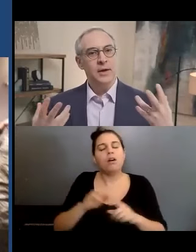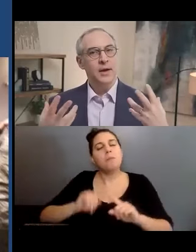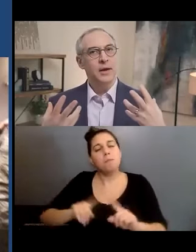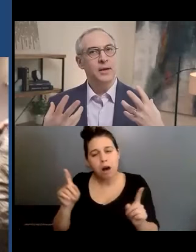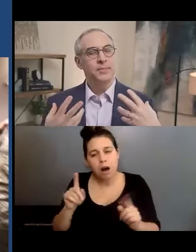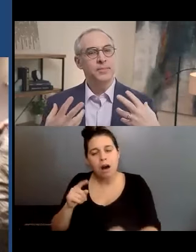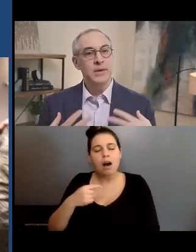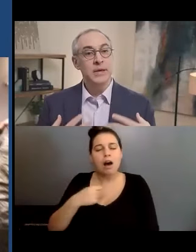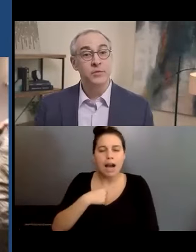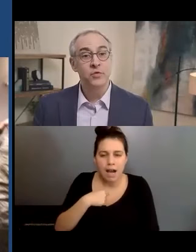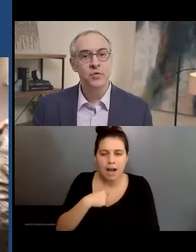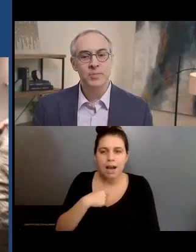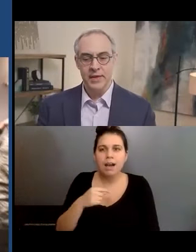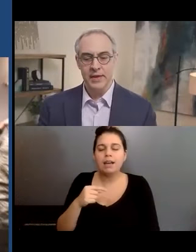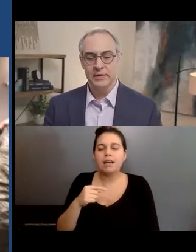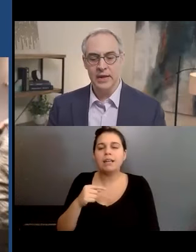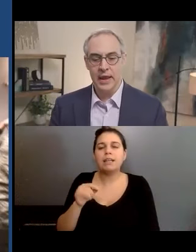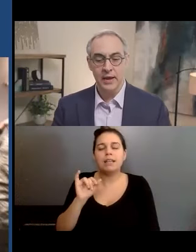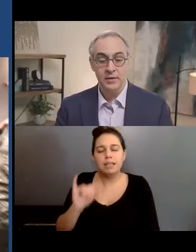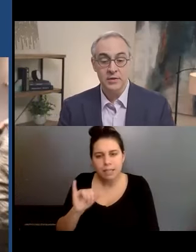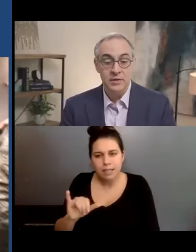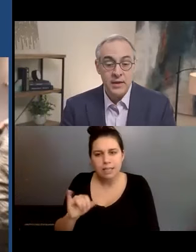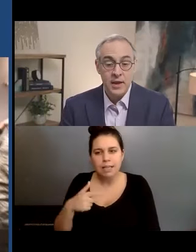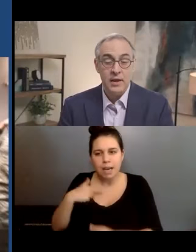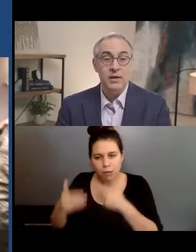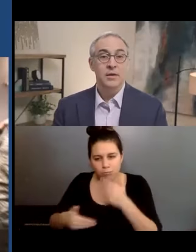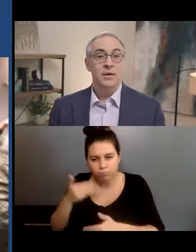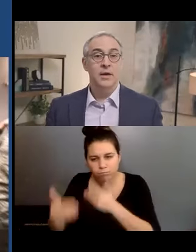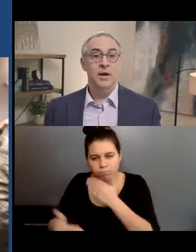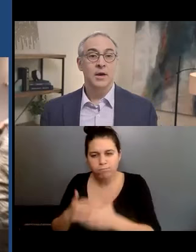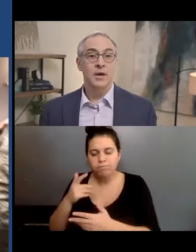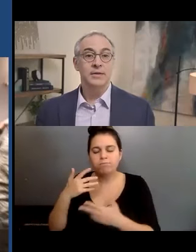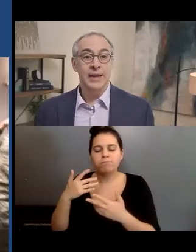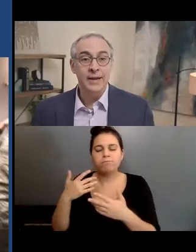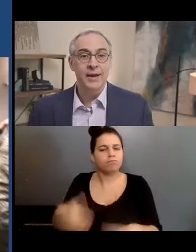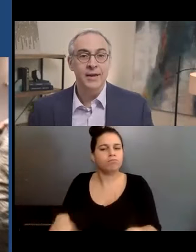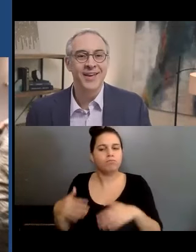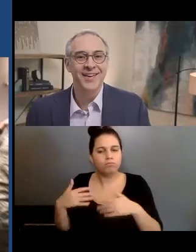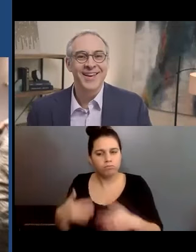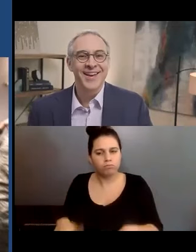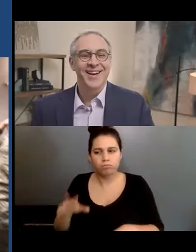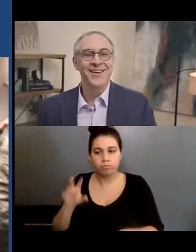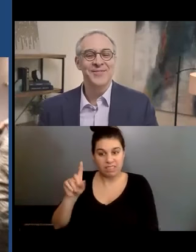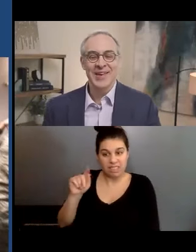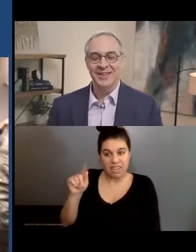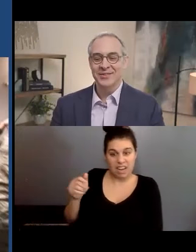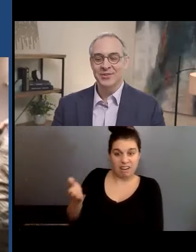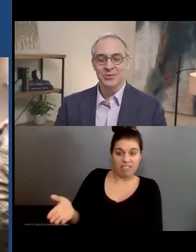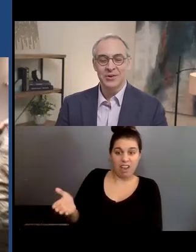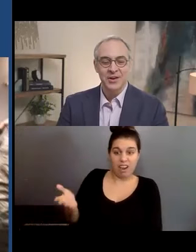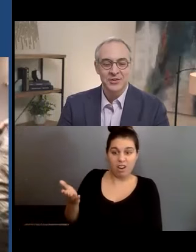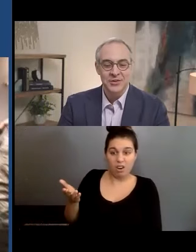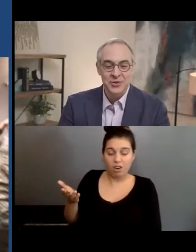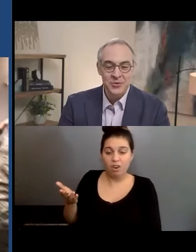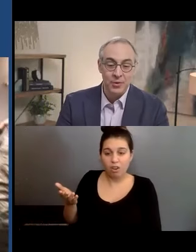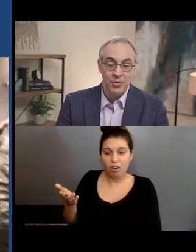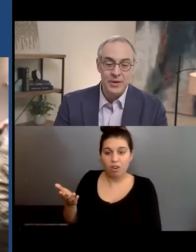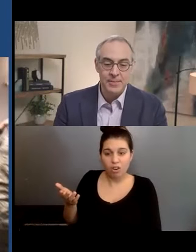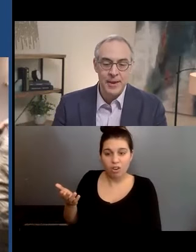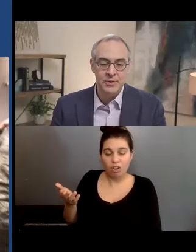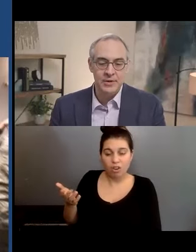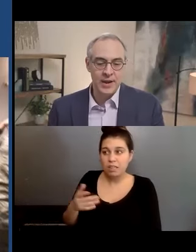really being absorbed by this and seeing data. And so 2